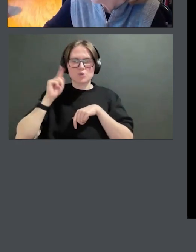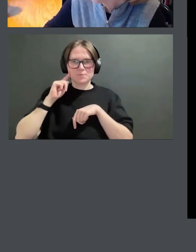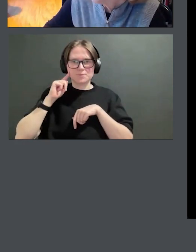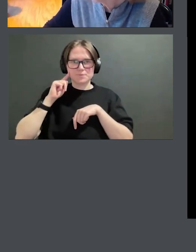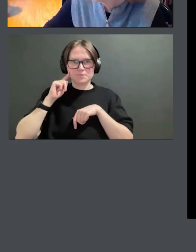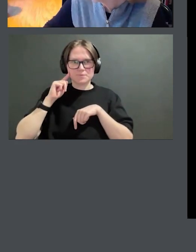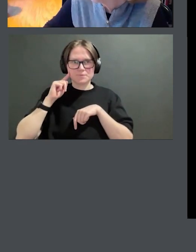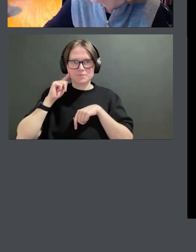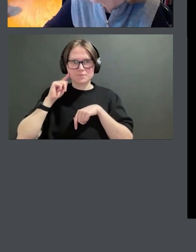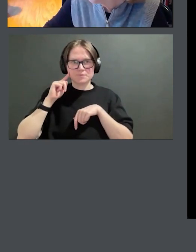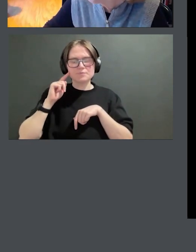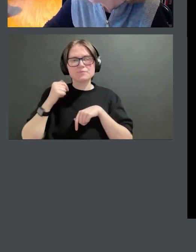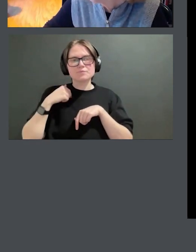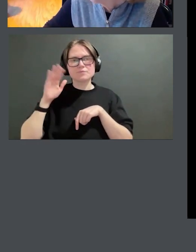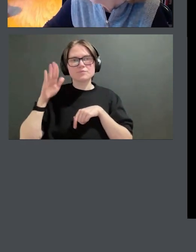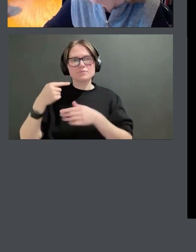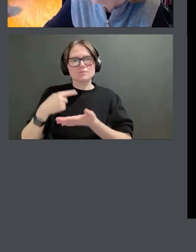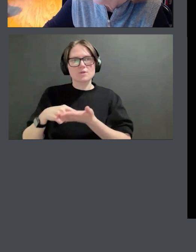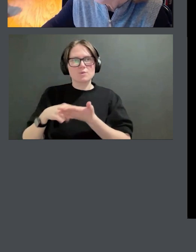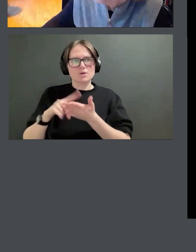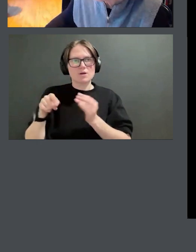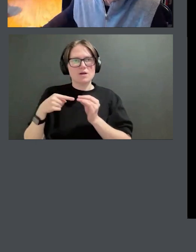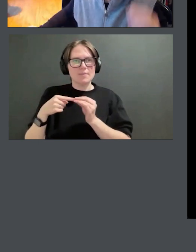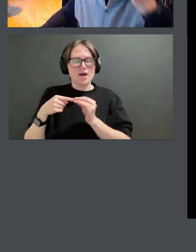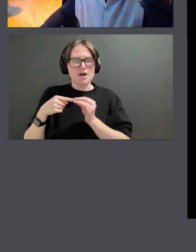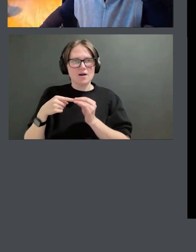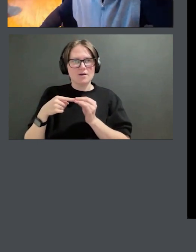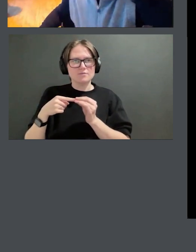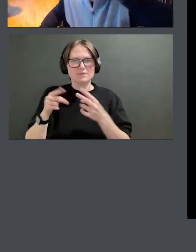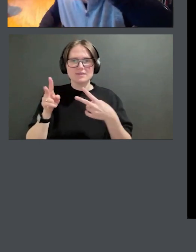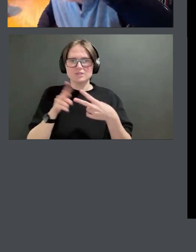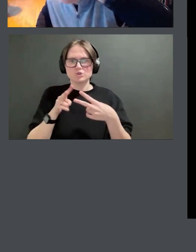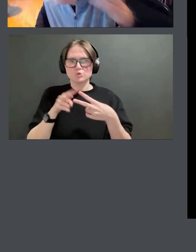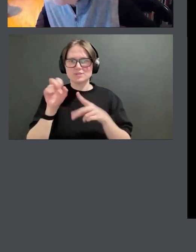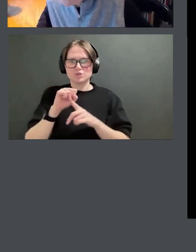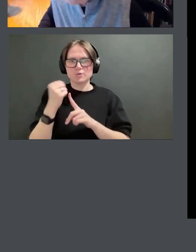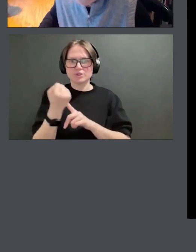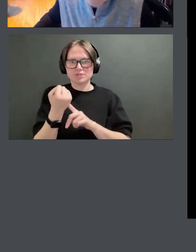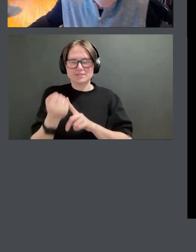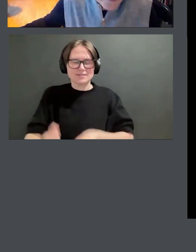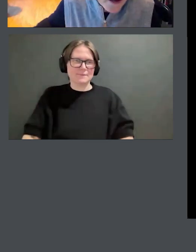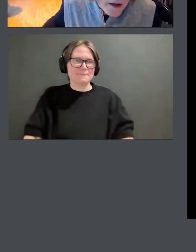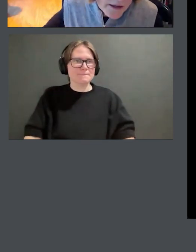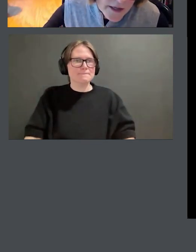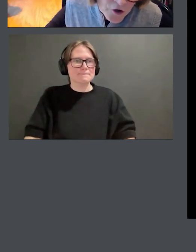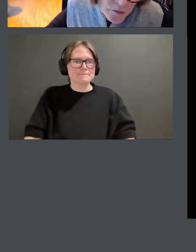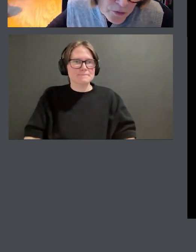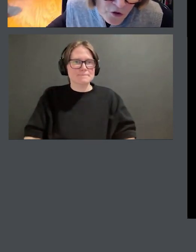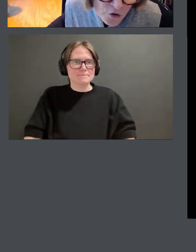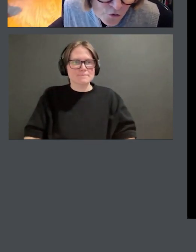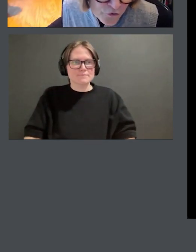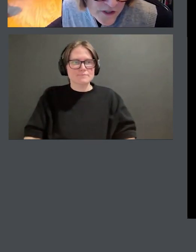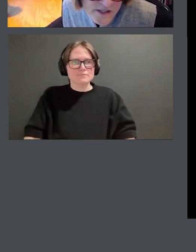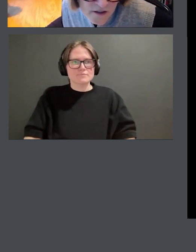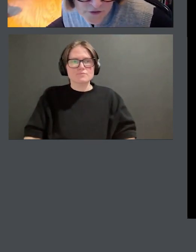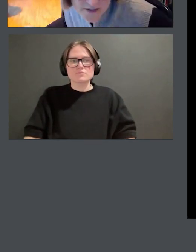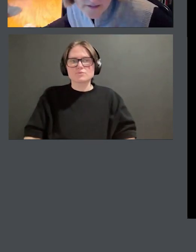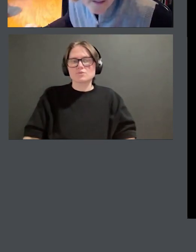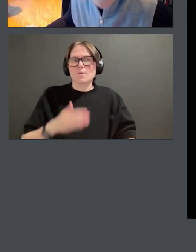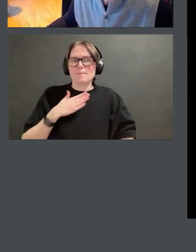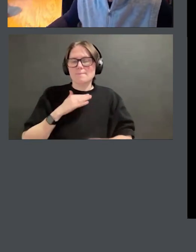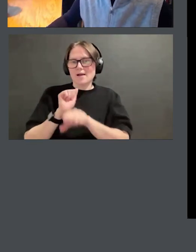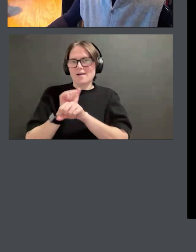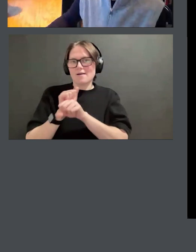So I'm going to talk with you about these two situations. So I credit my colleague Erin Paku for these